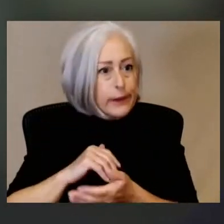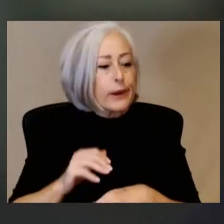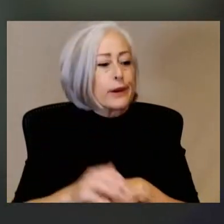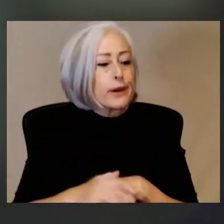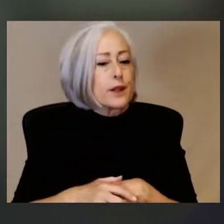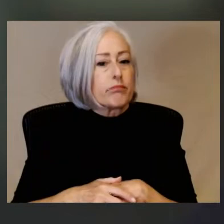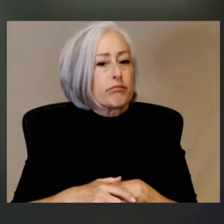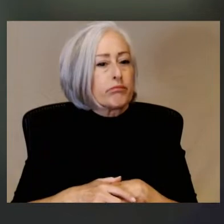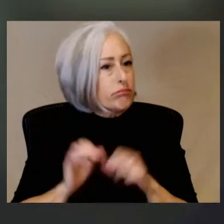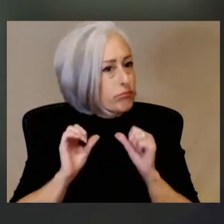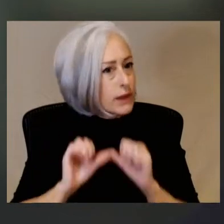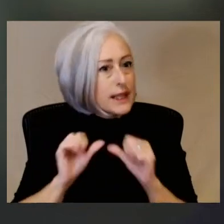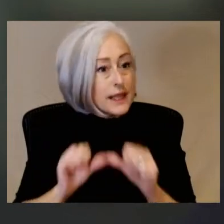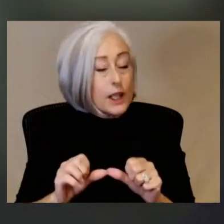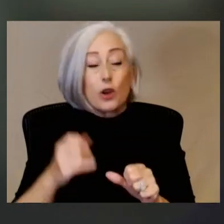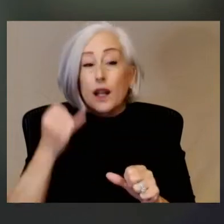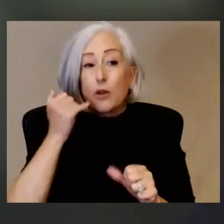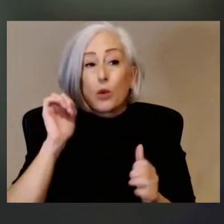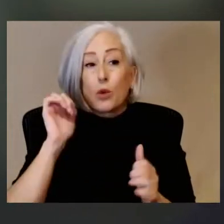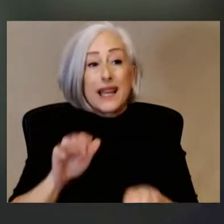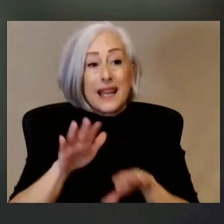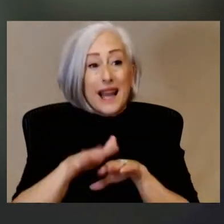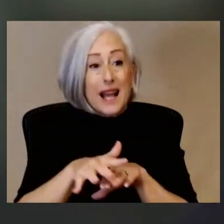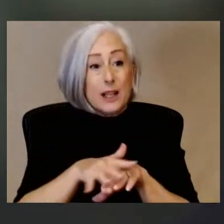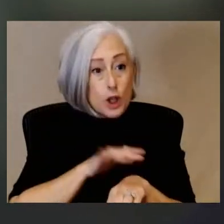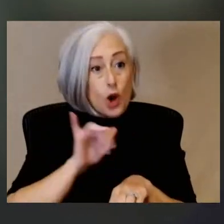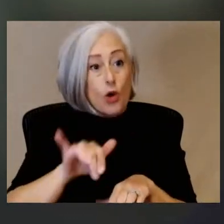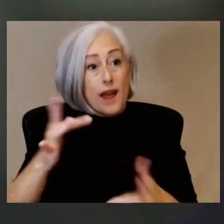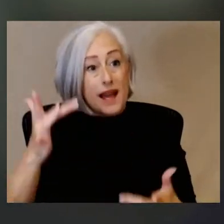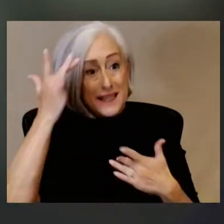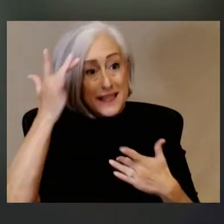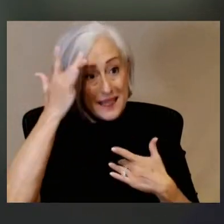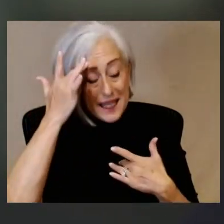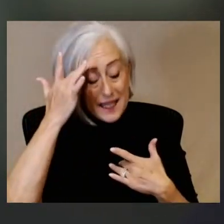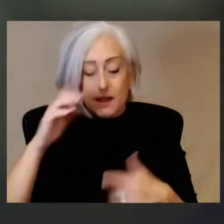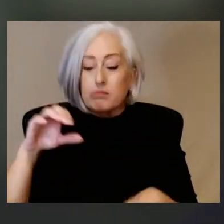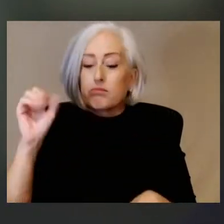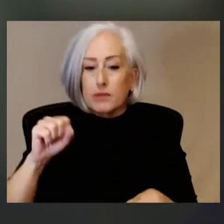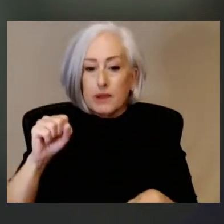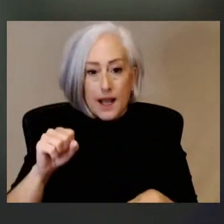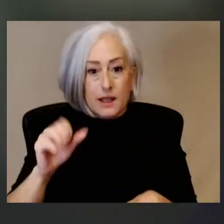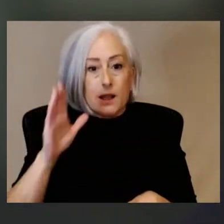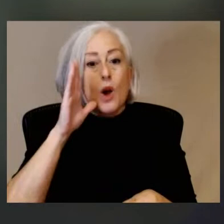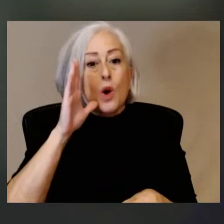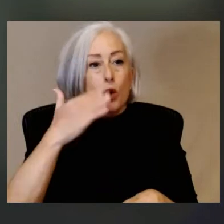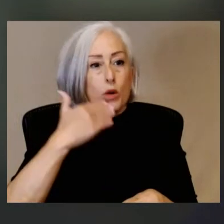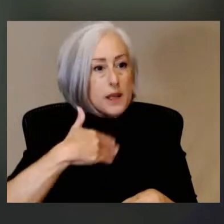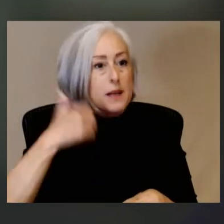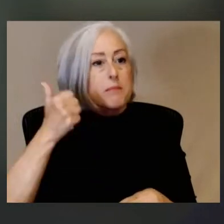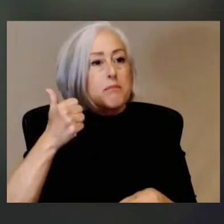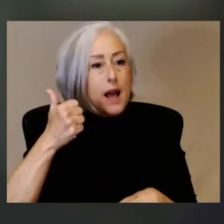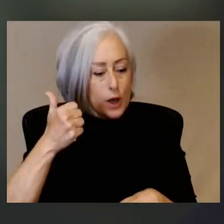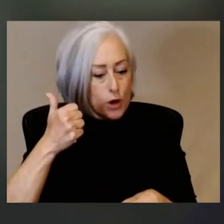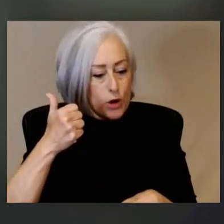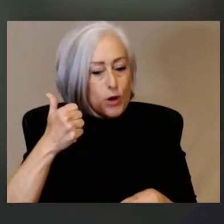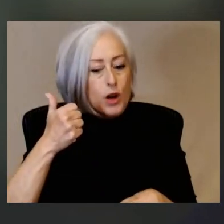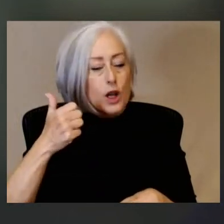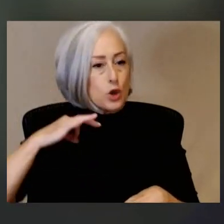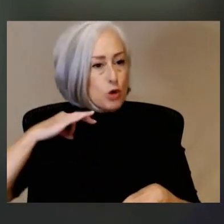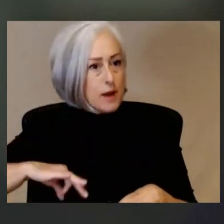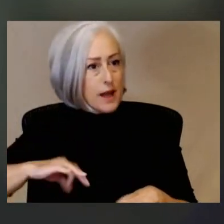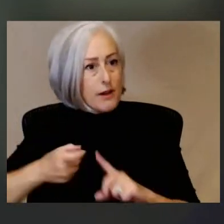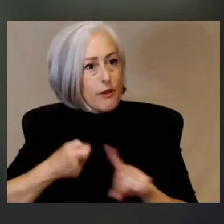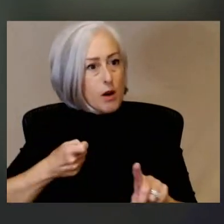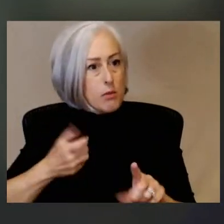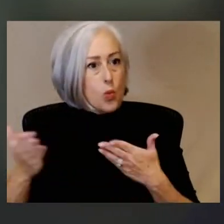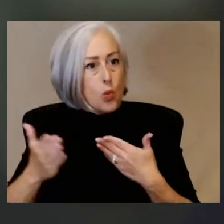And if we can slow it down any at all, then yes, we might be in a better position to benefit from whatever science